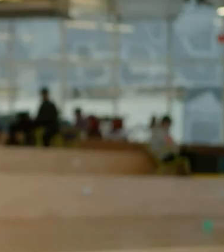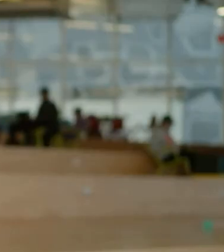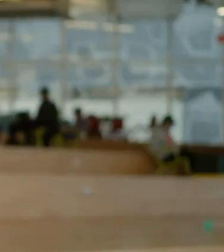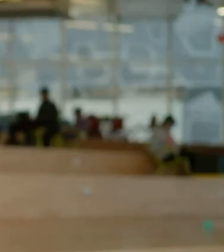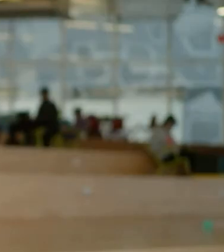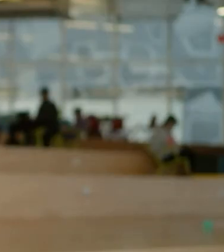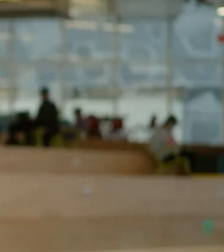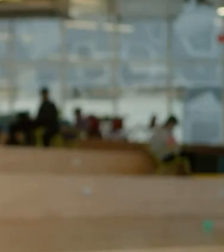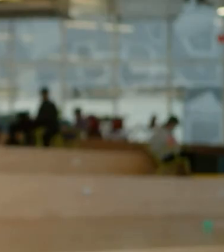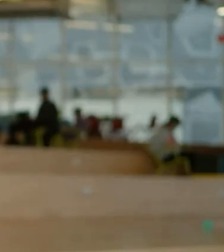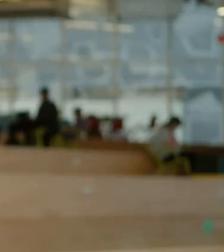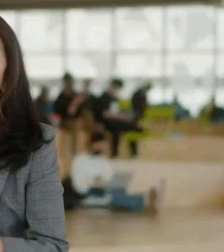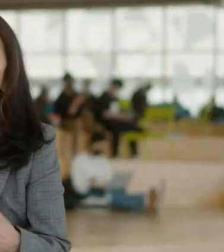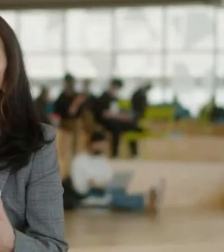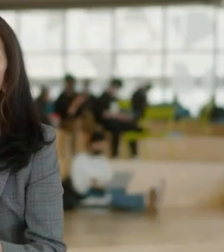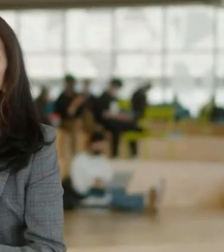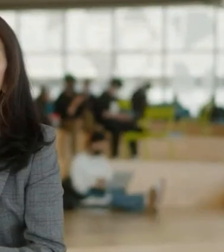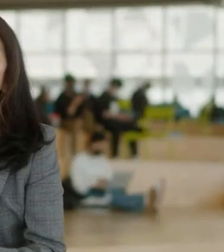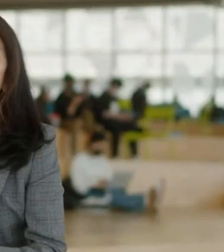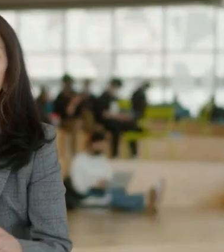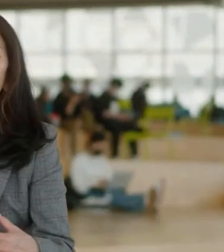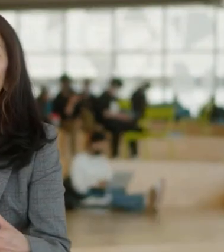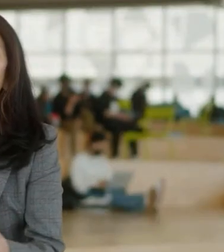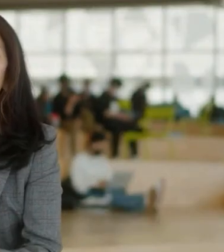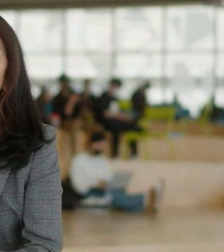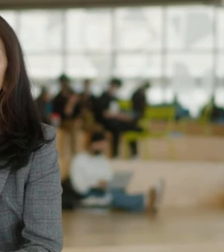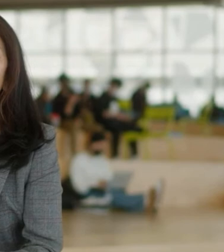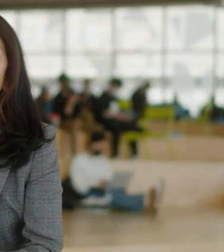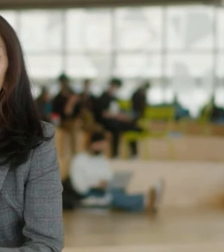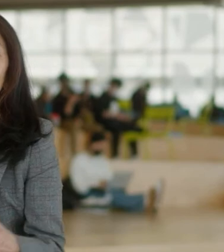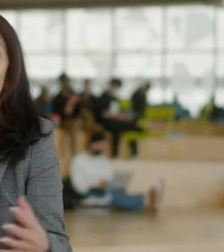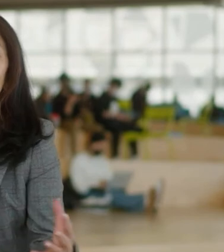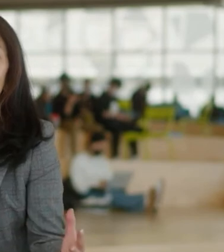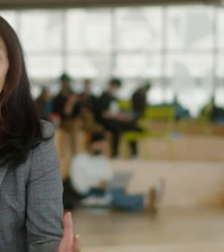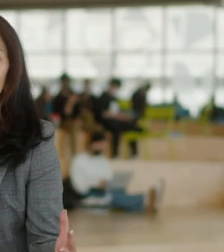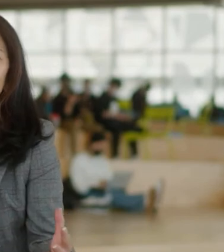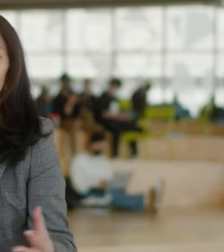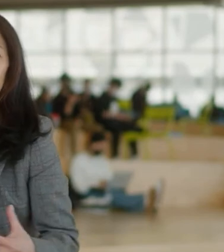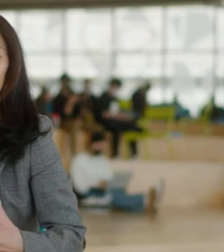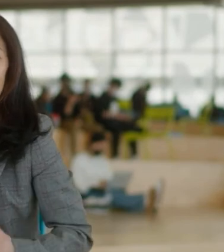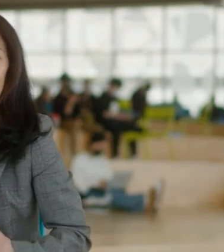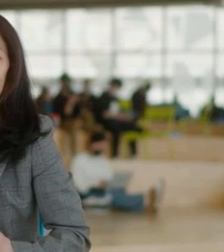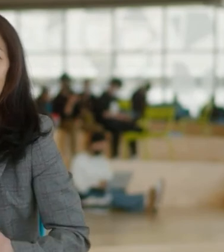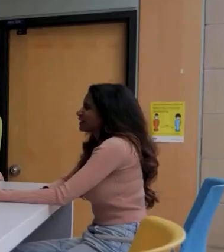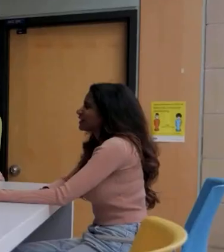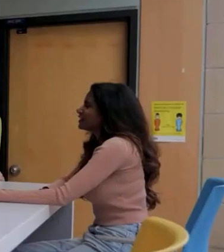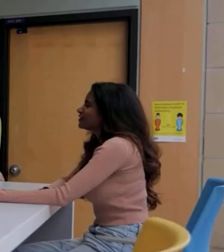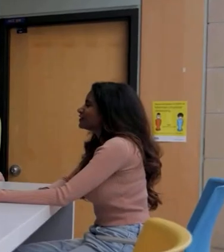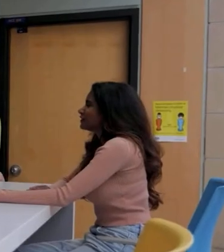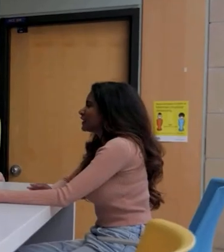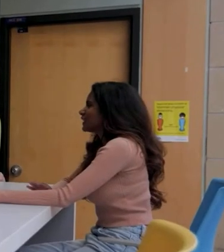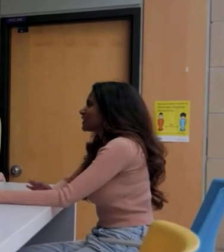memory was getting a husband. The warmth, the camaraderie, the buildings were so friendly.